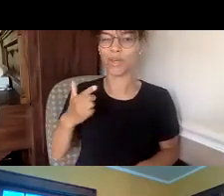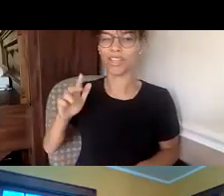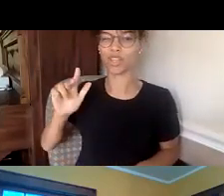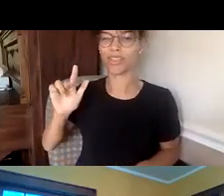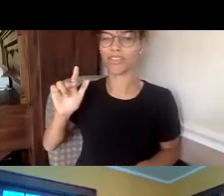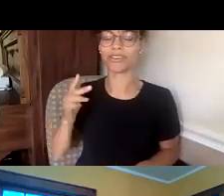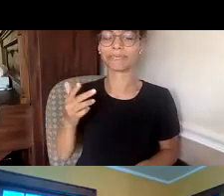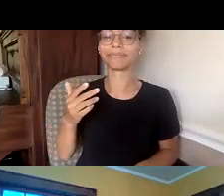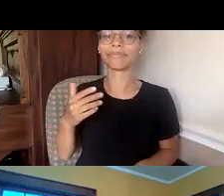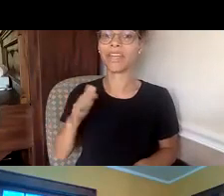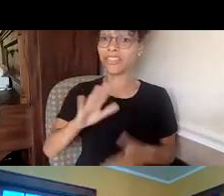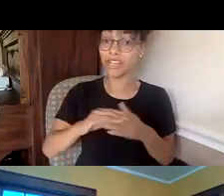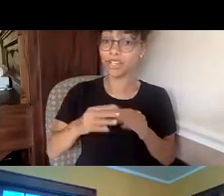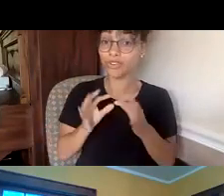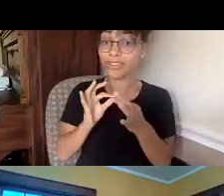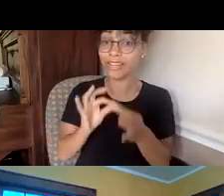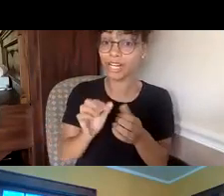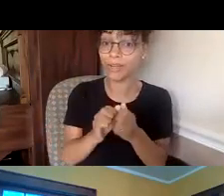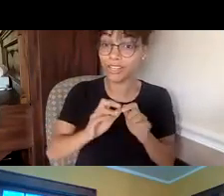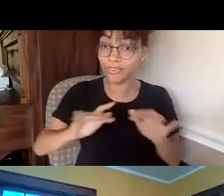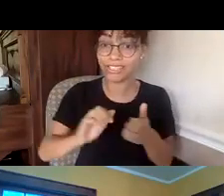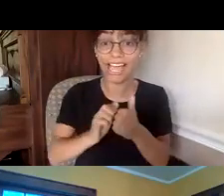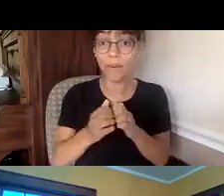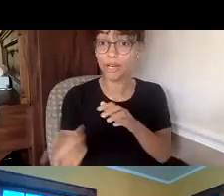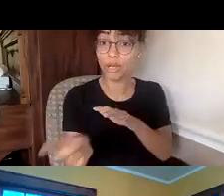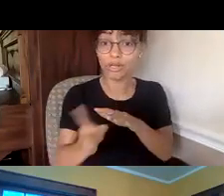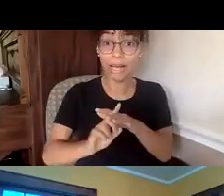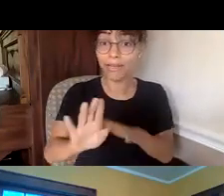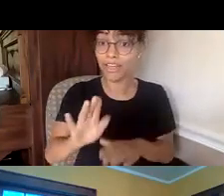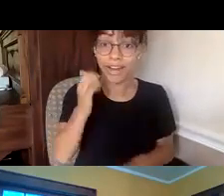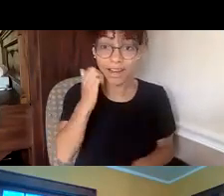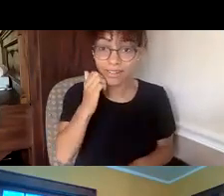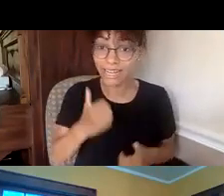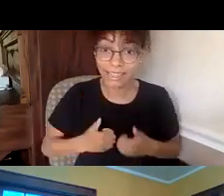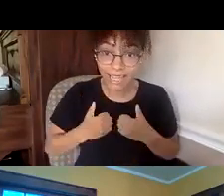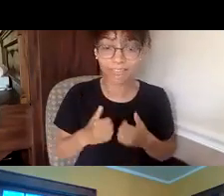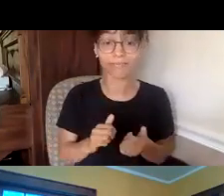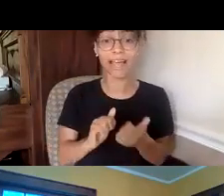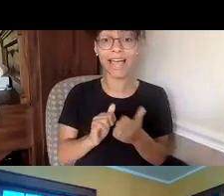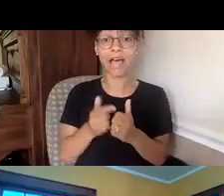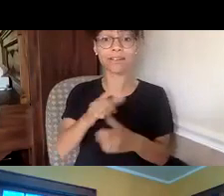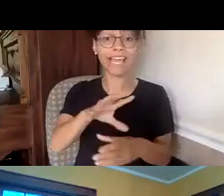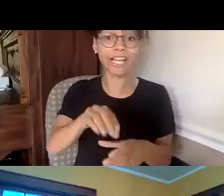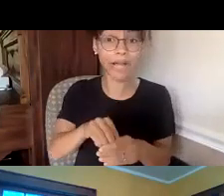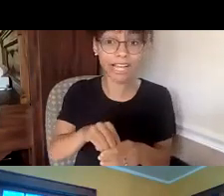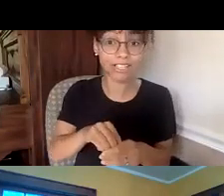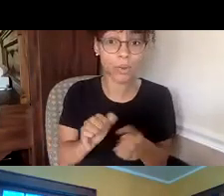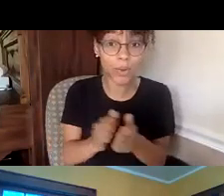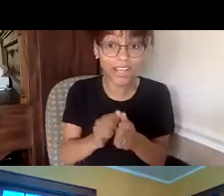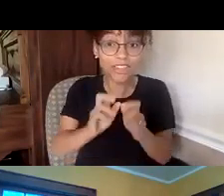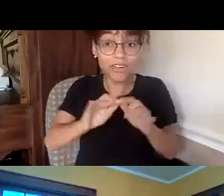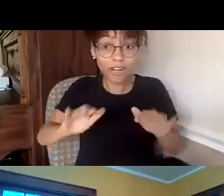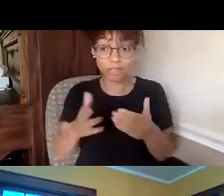with diversity, how it shows up in their life, how they engage it throughout their lifetime.